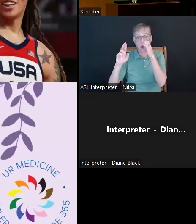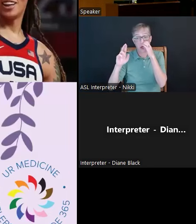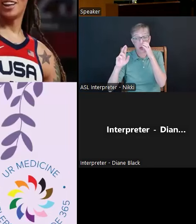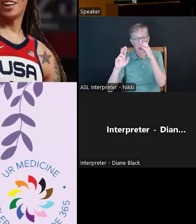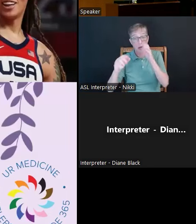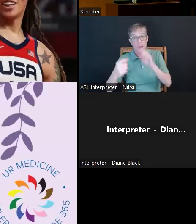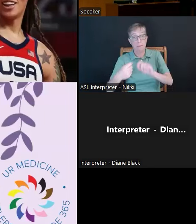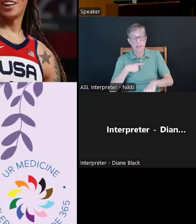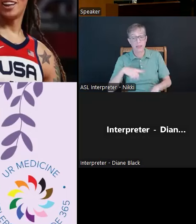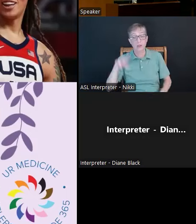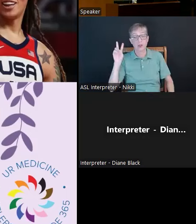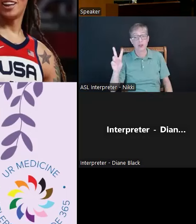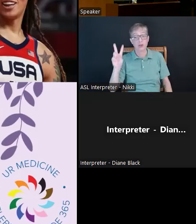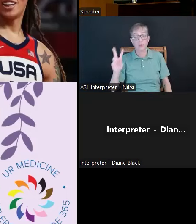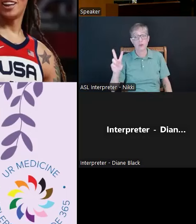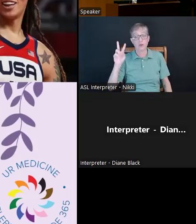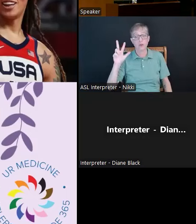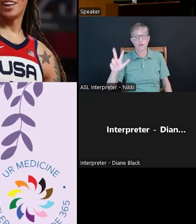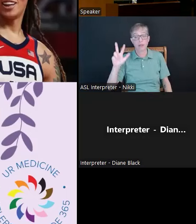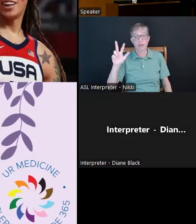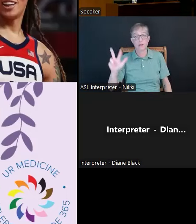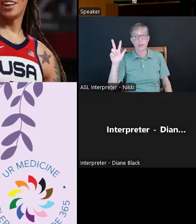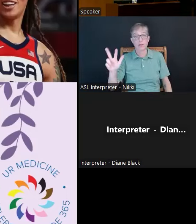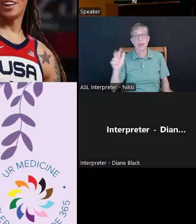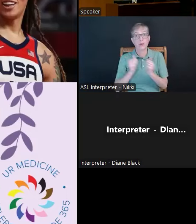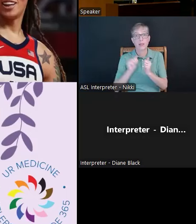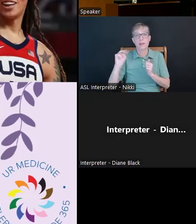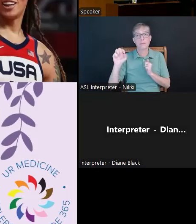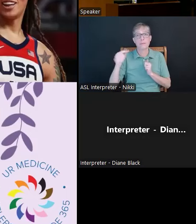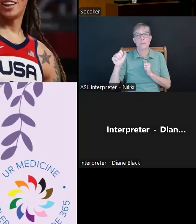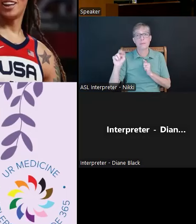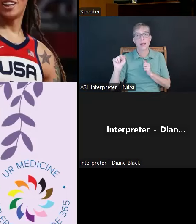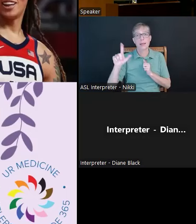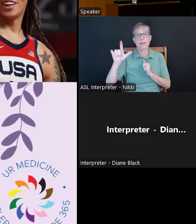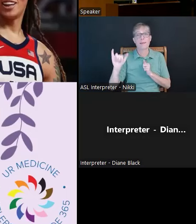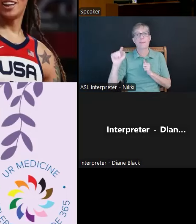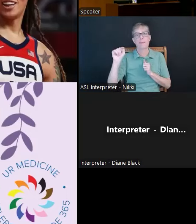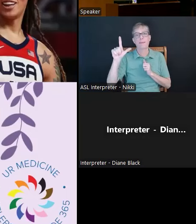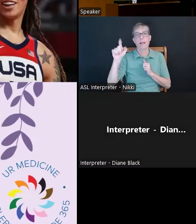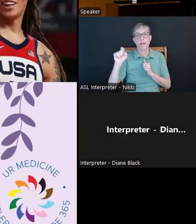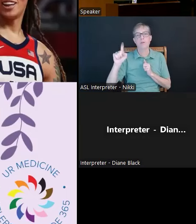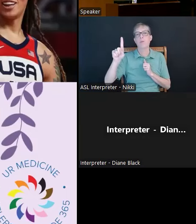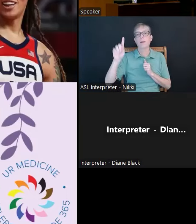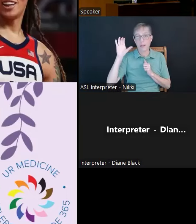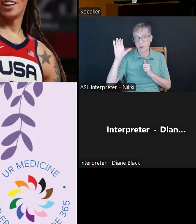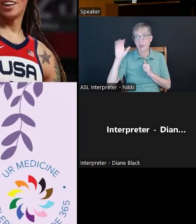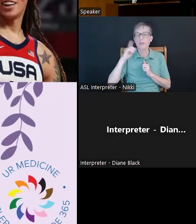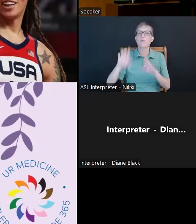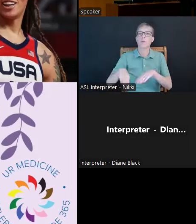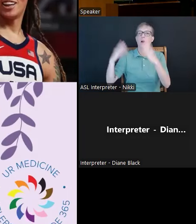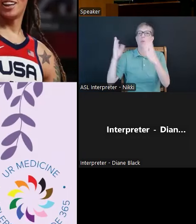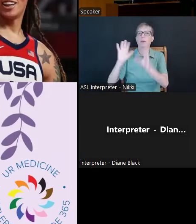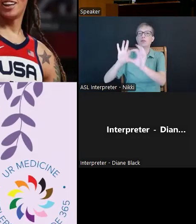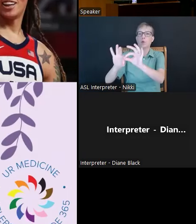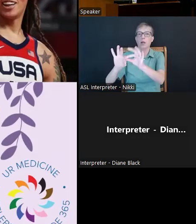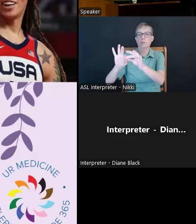to 22333 with Megan Lytle 100 to open up the poll. But I want you to